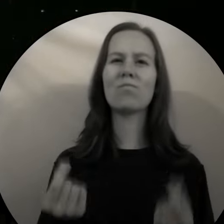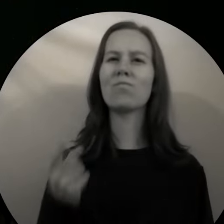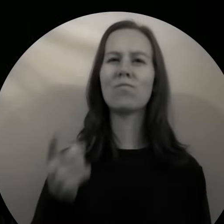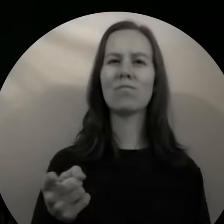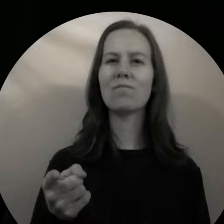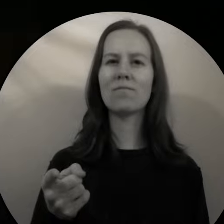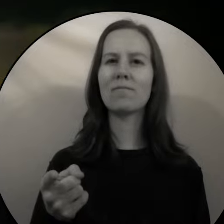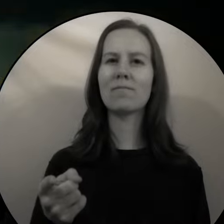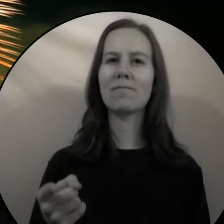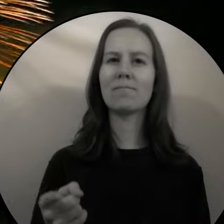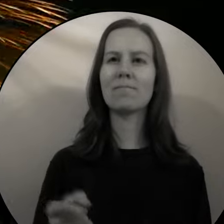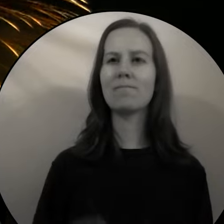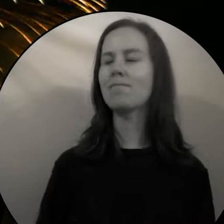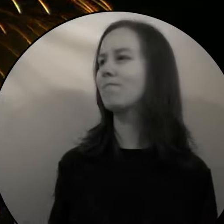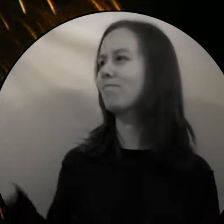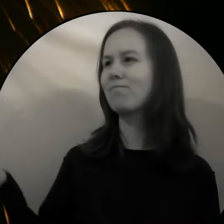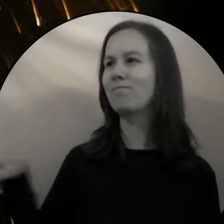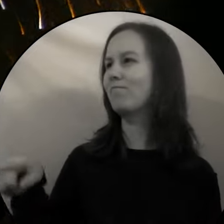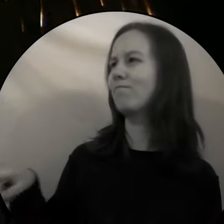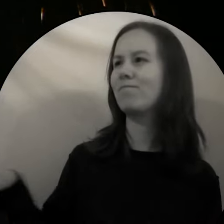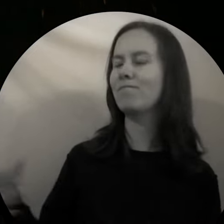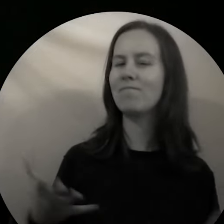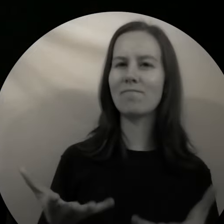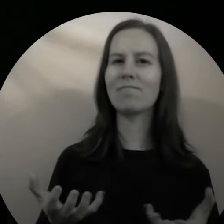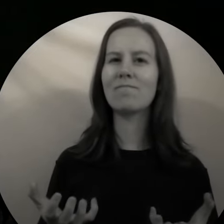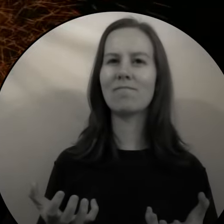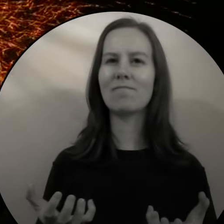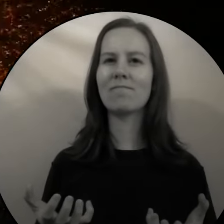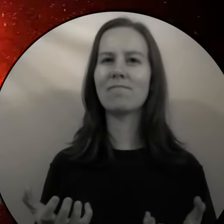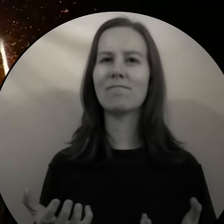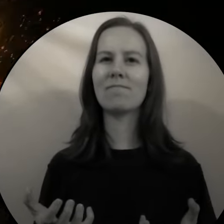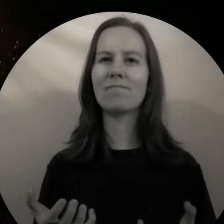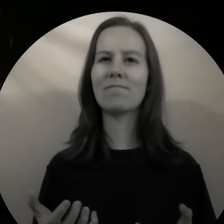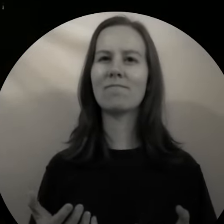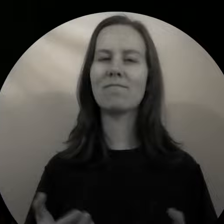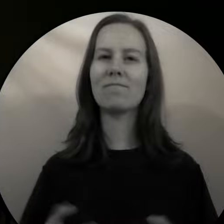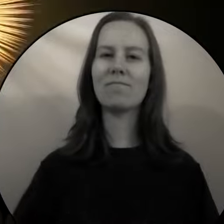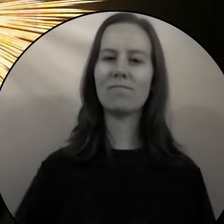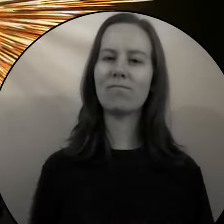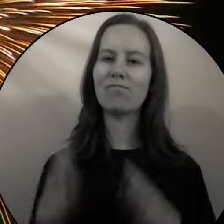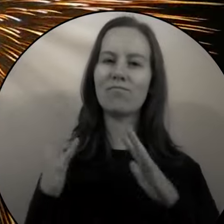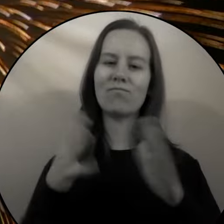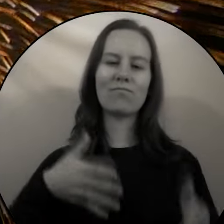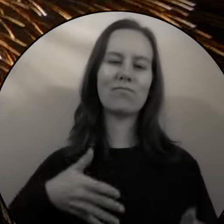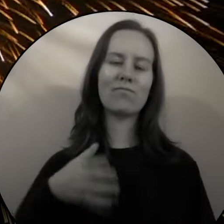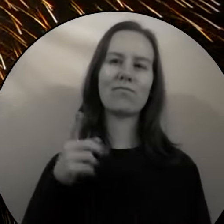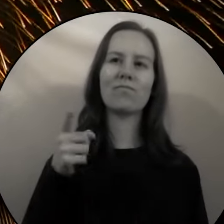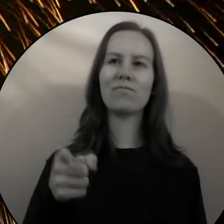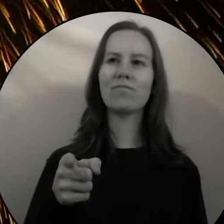you do they only want What's left